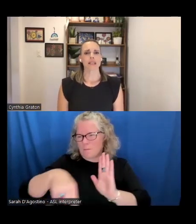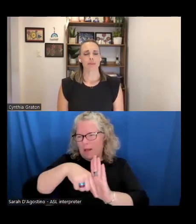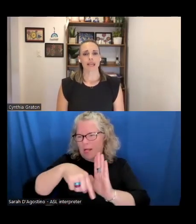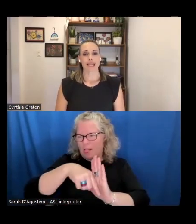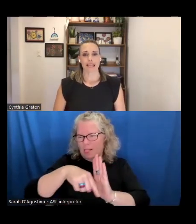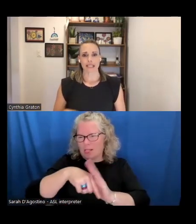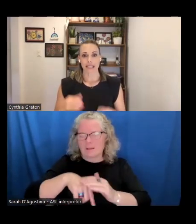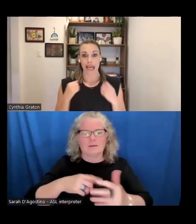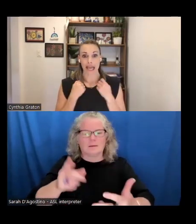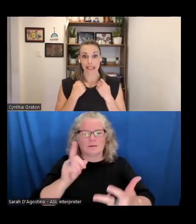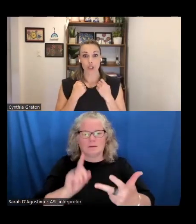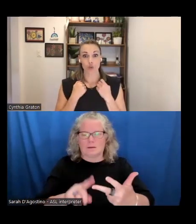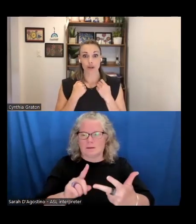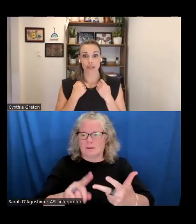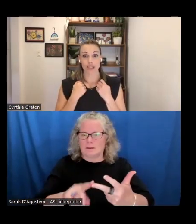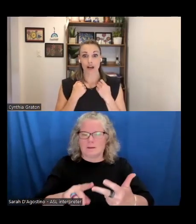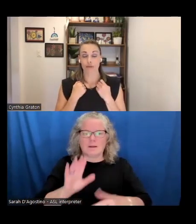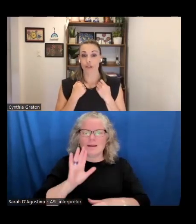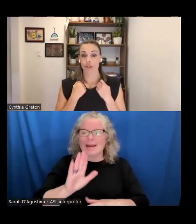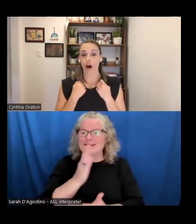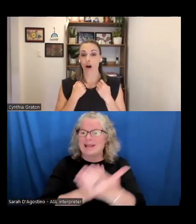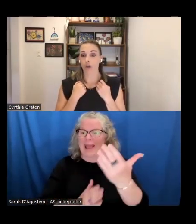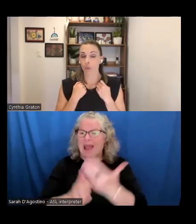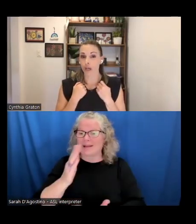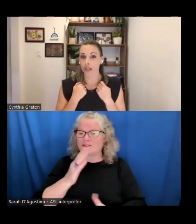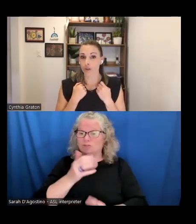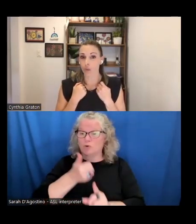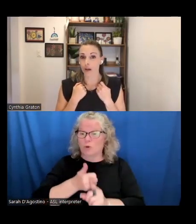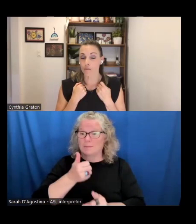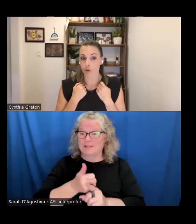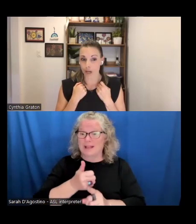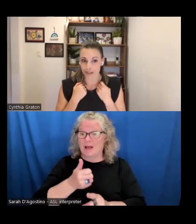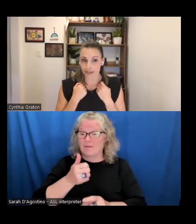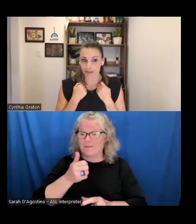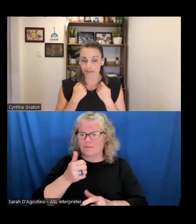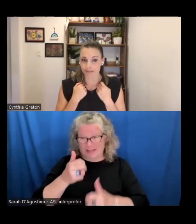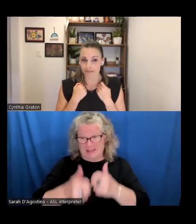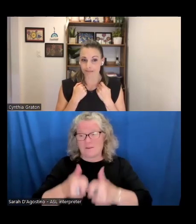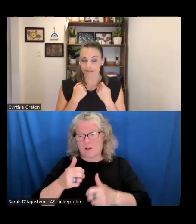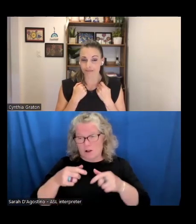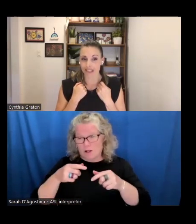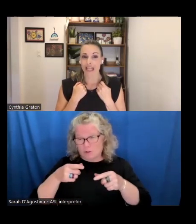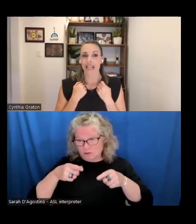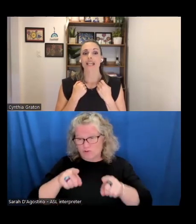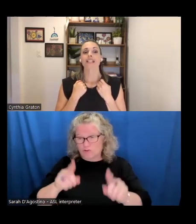Difficulty keeping his hands to himself in the hallway during break.